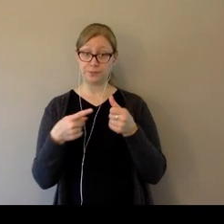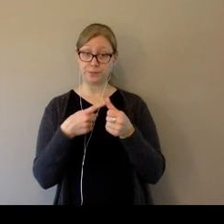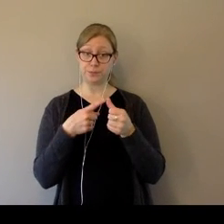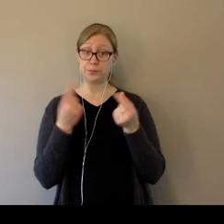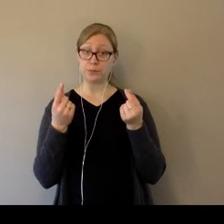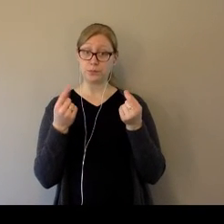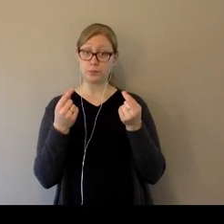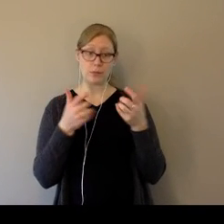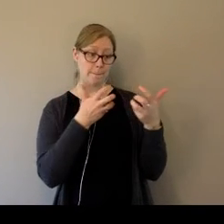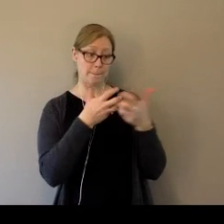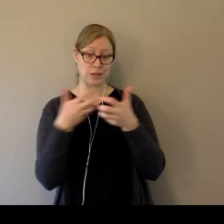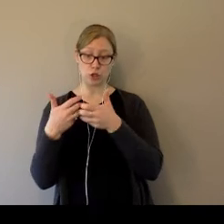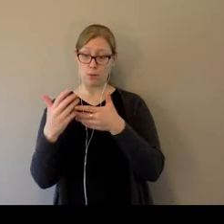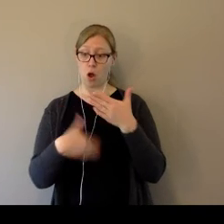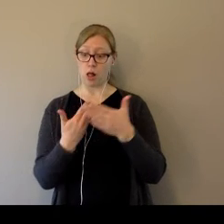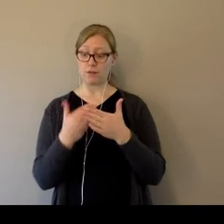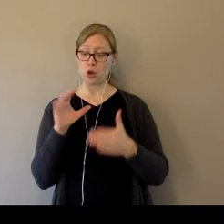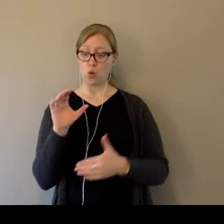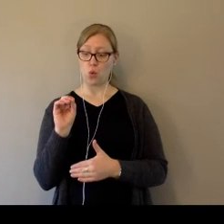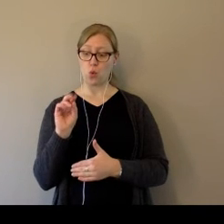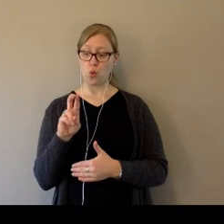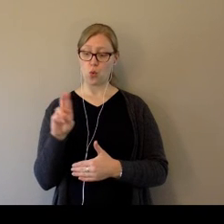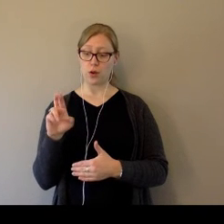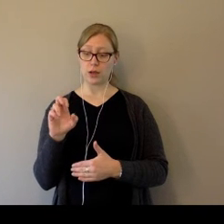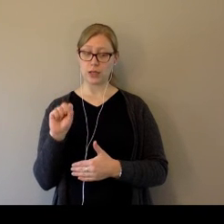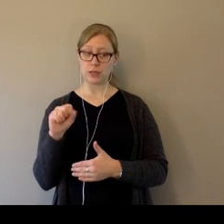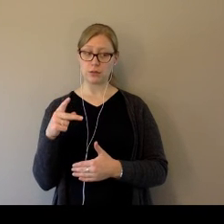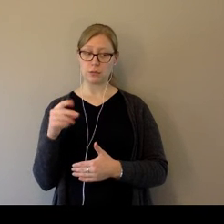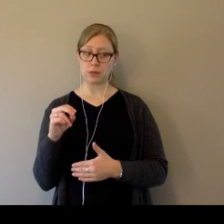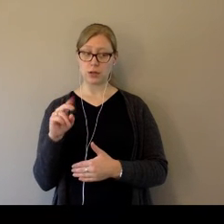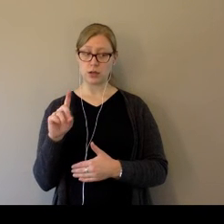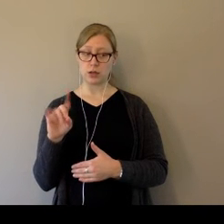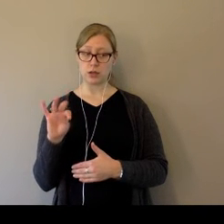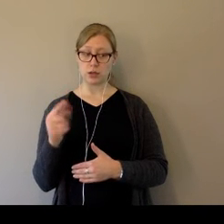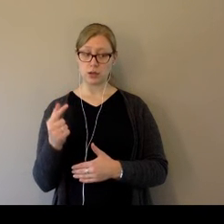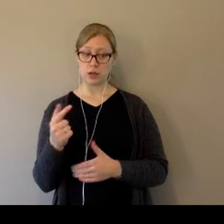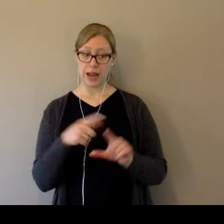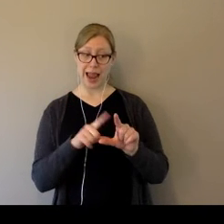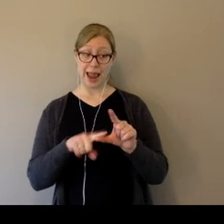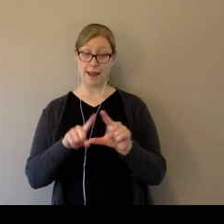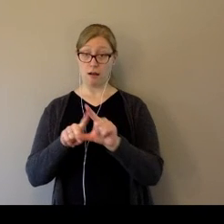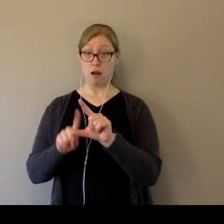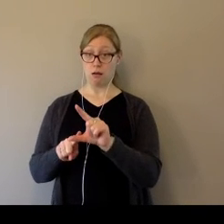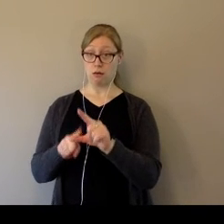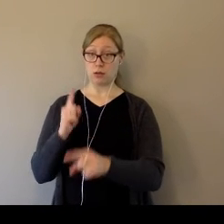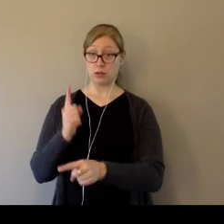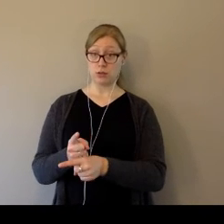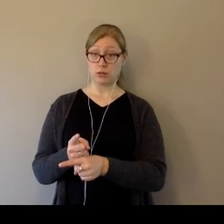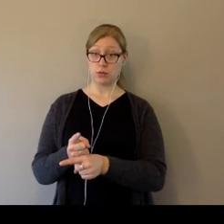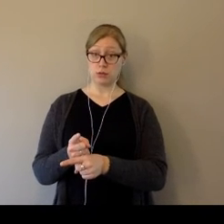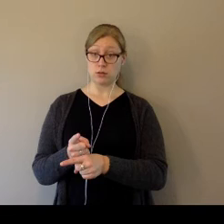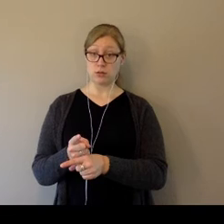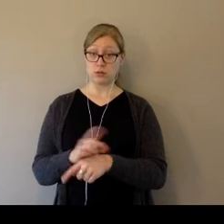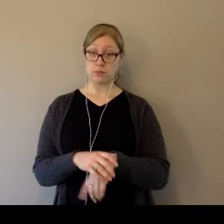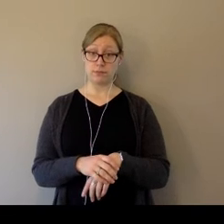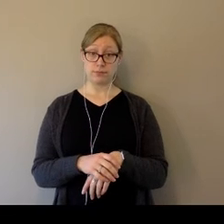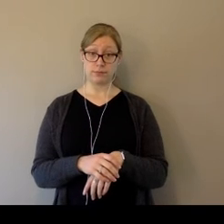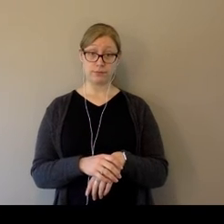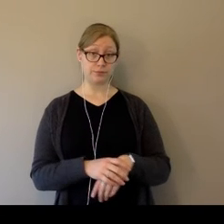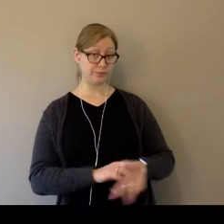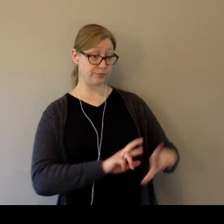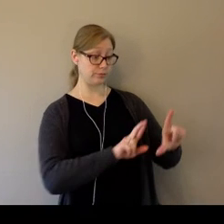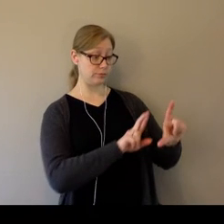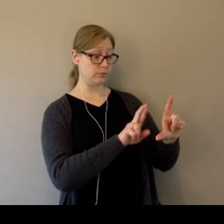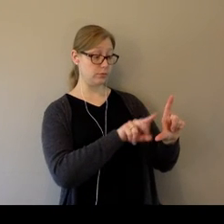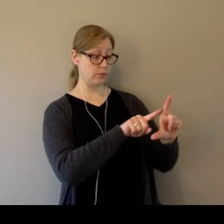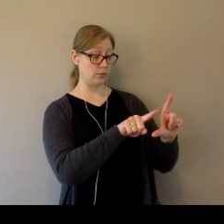is we're going to match up the corresponding angles. So the right angle matches the right angle, so